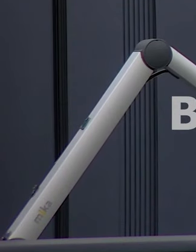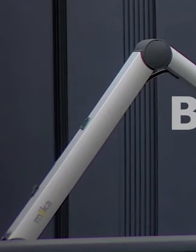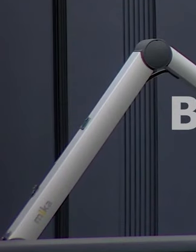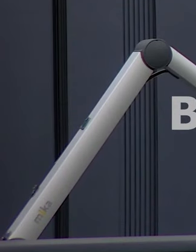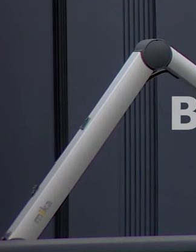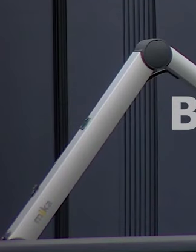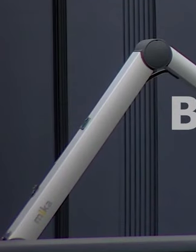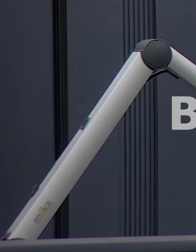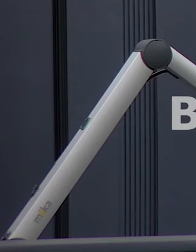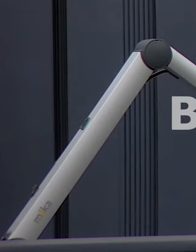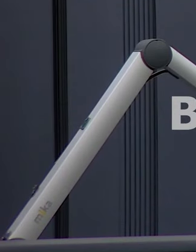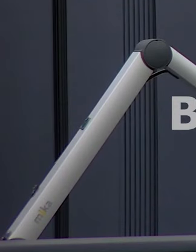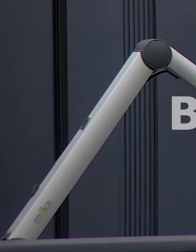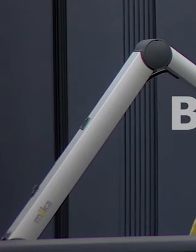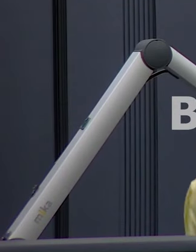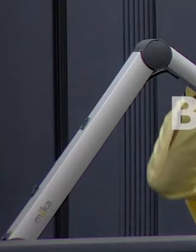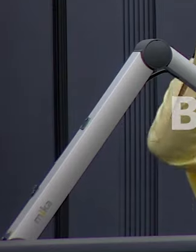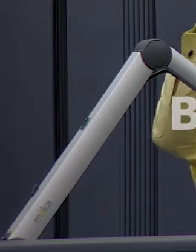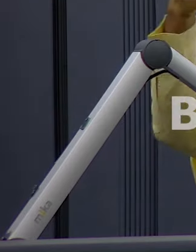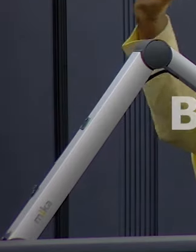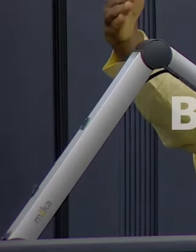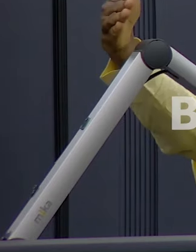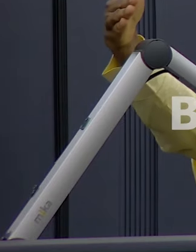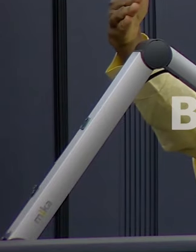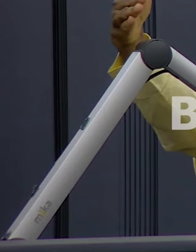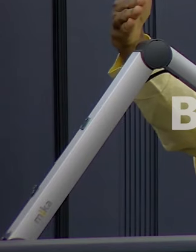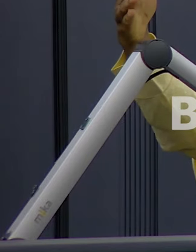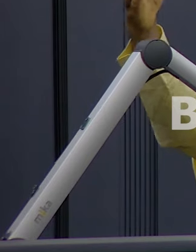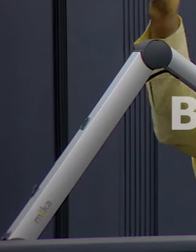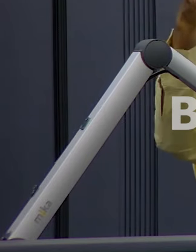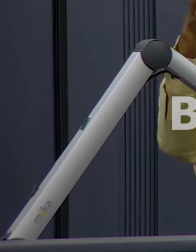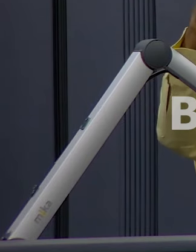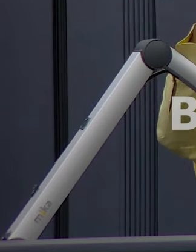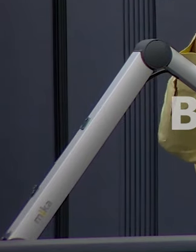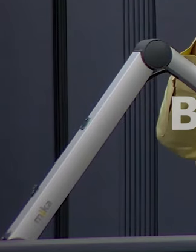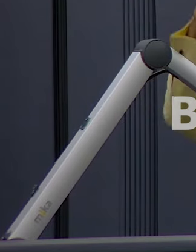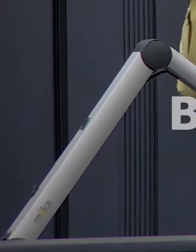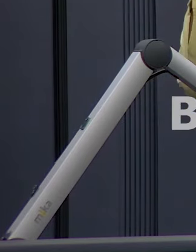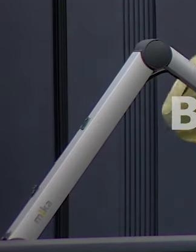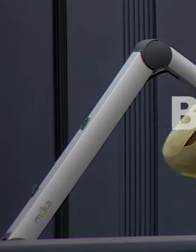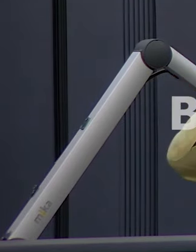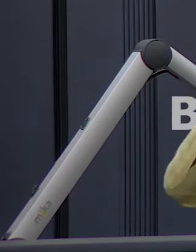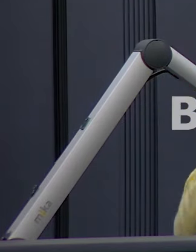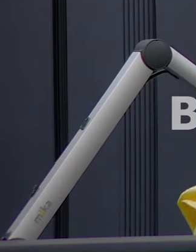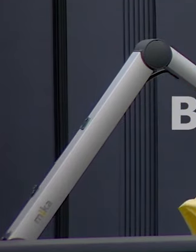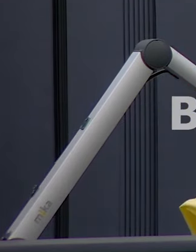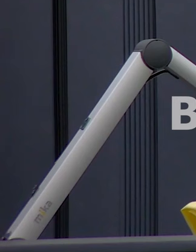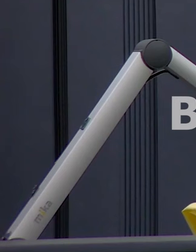I'm telling you, when God deny you this, he go give you another thing in